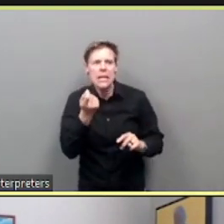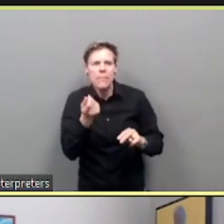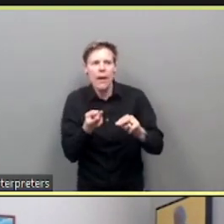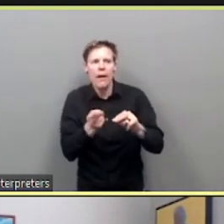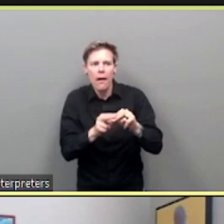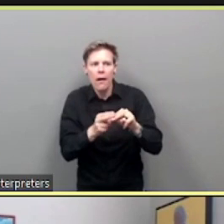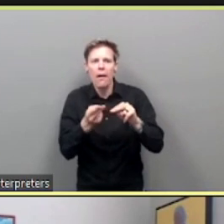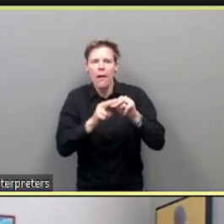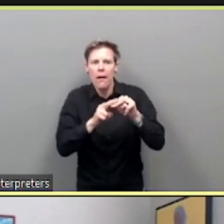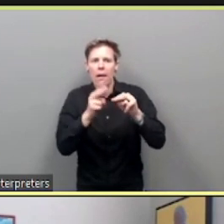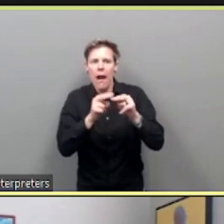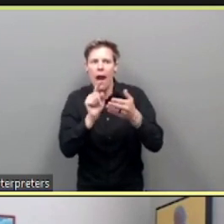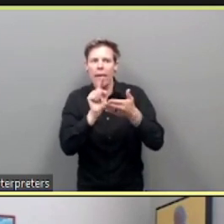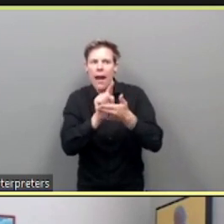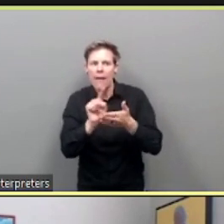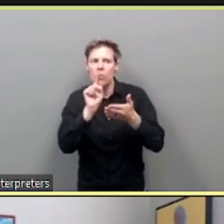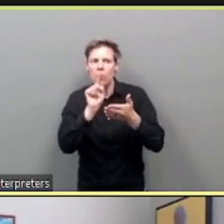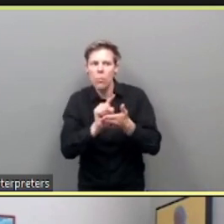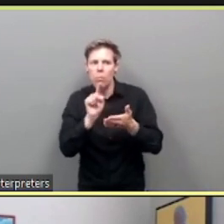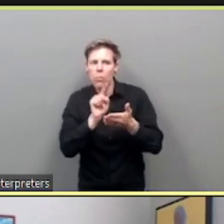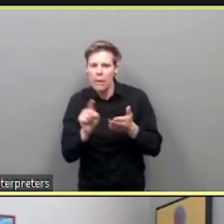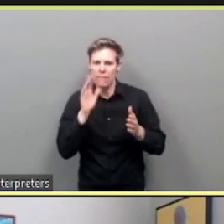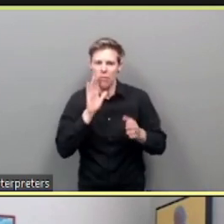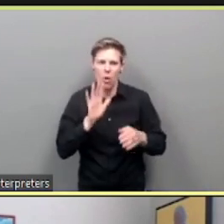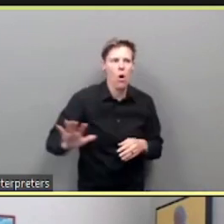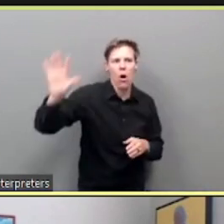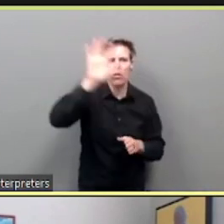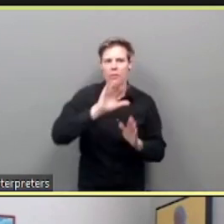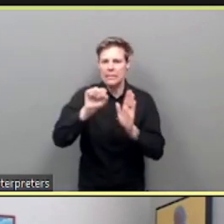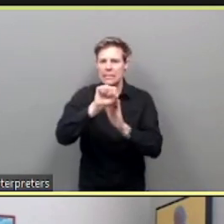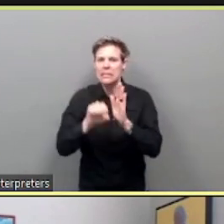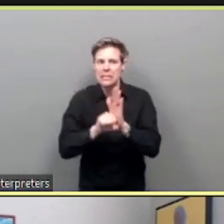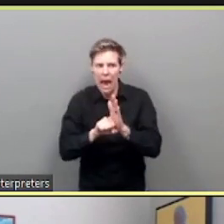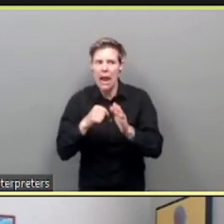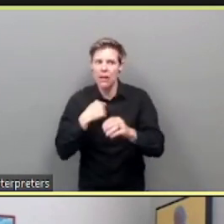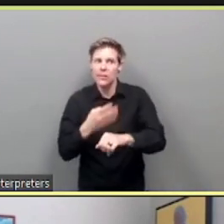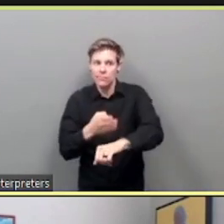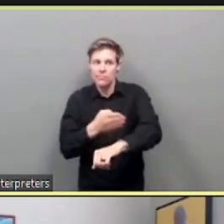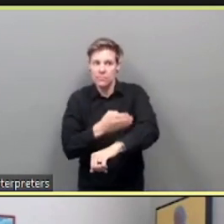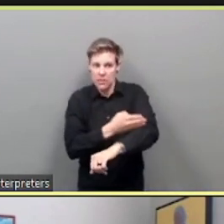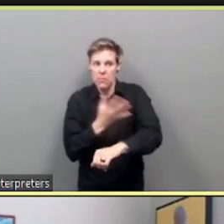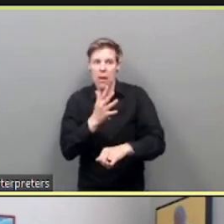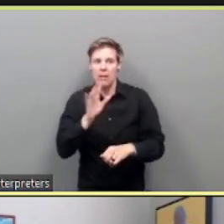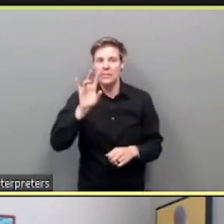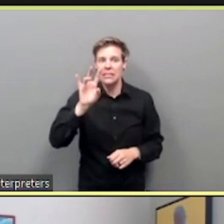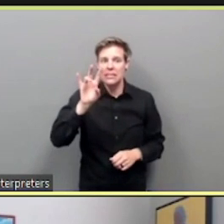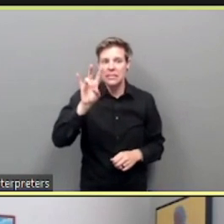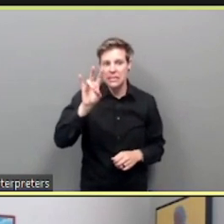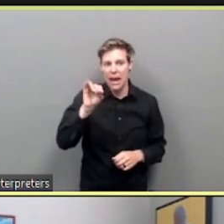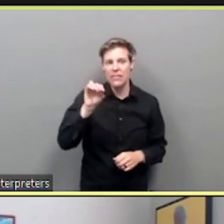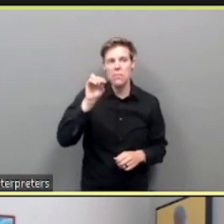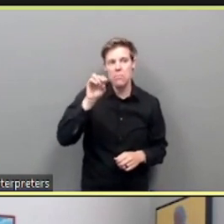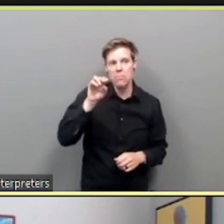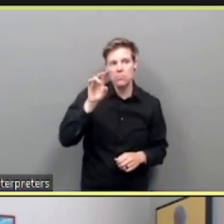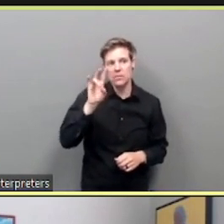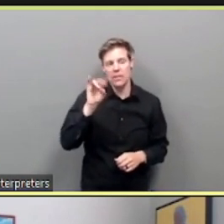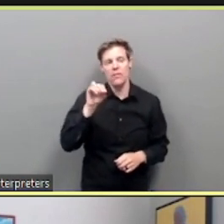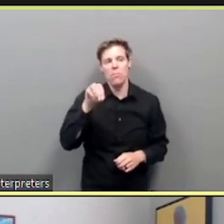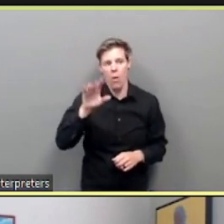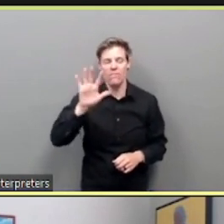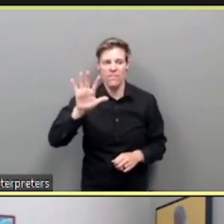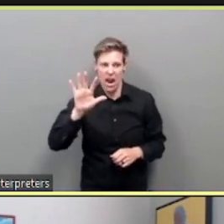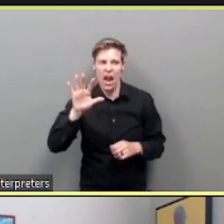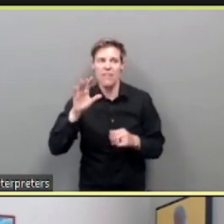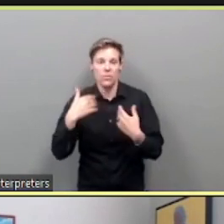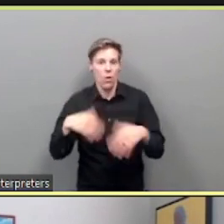statewide progress for full vaccination at 70.5%. So congratulations again, New Mexico, for doing such a good job